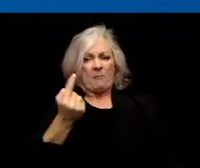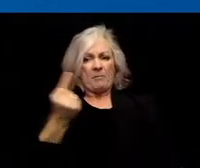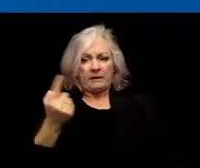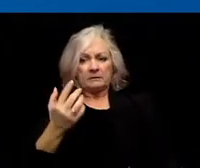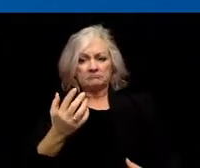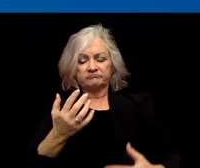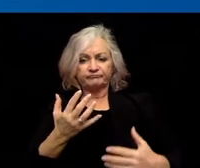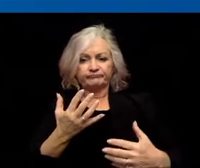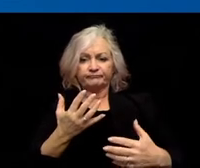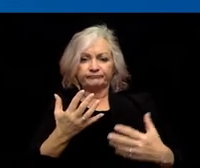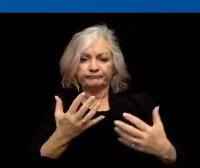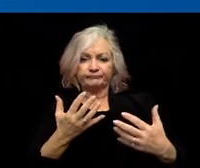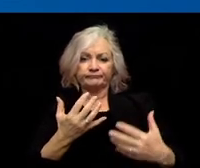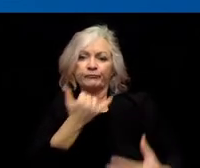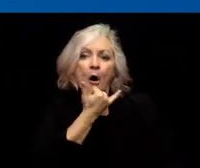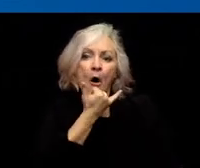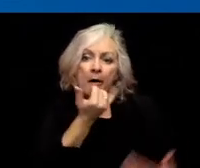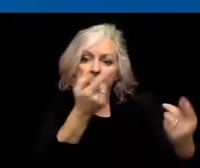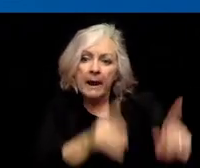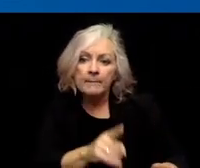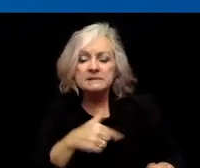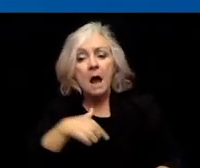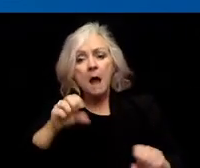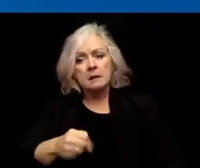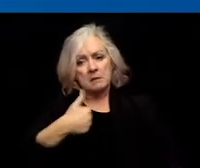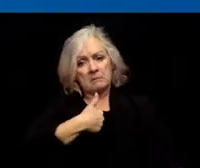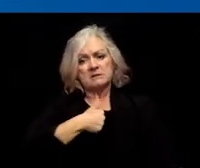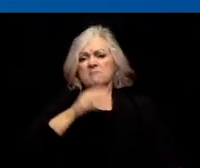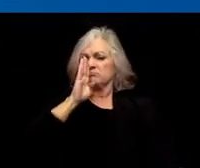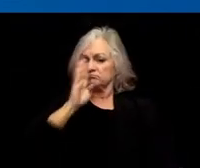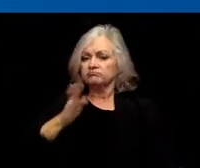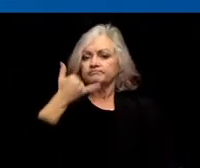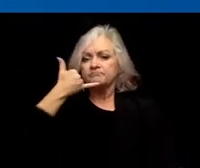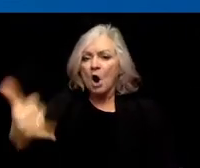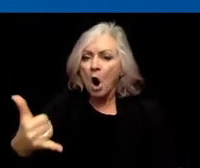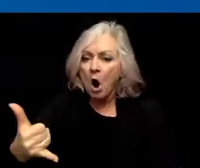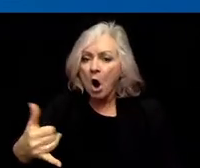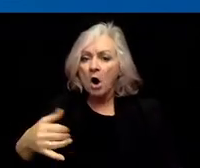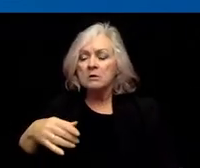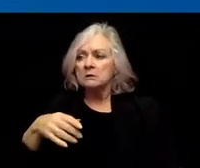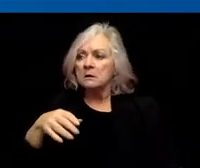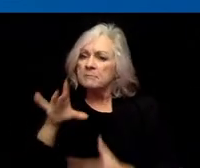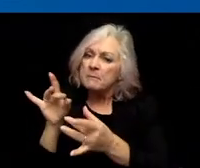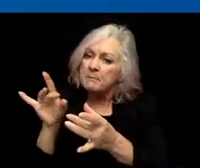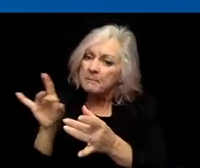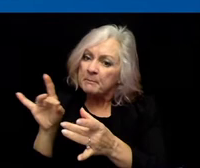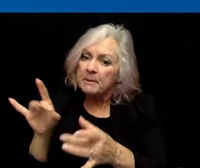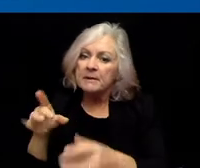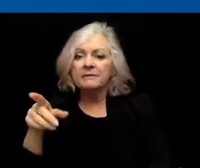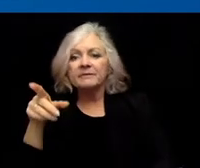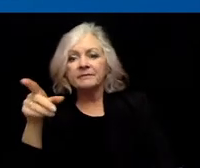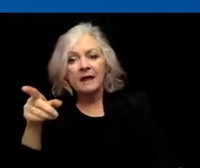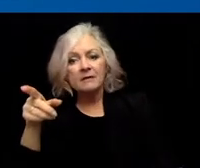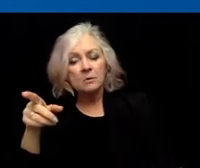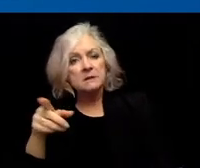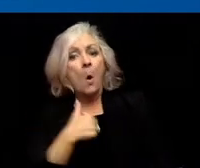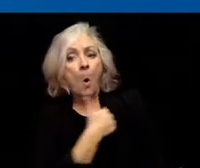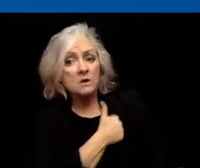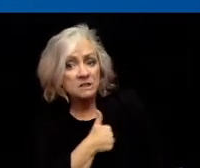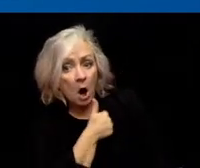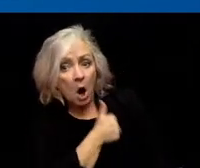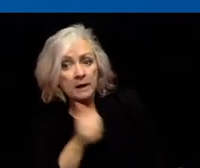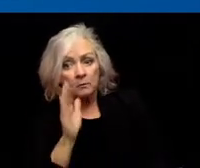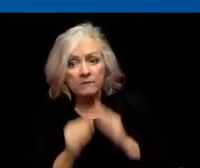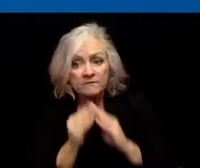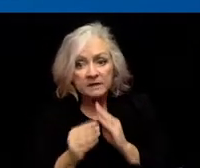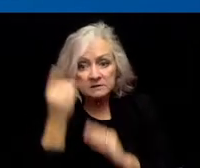the physician or the healthcare provider on their cell phone. Oh, Dr. Hotez, I'm so sorry. No. And then, you know, it all kind of gets fixed. But,